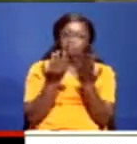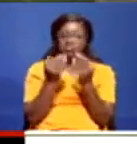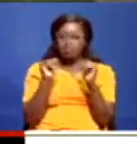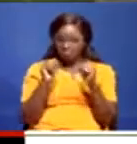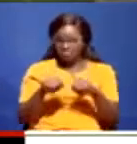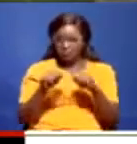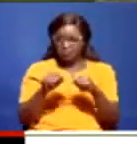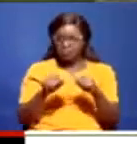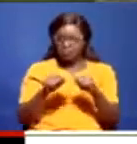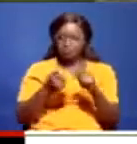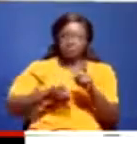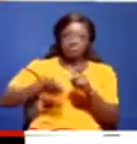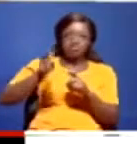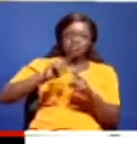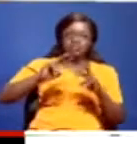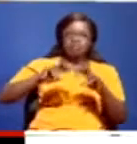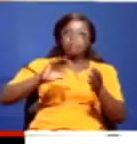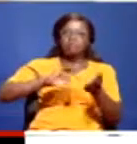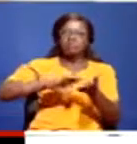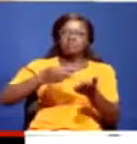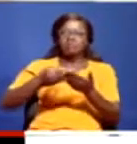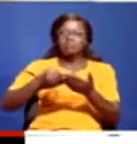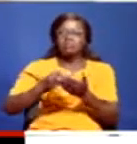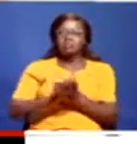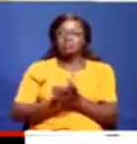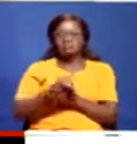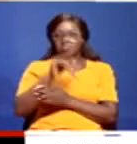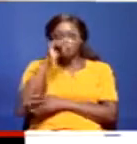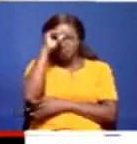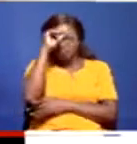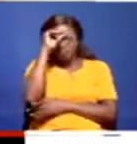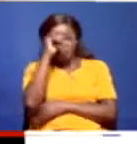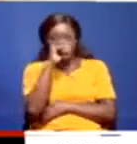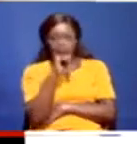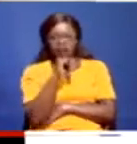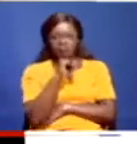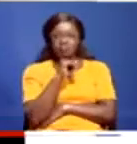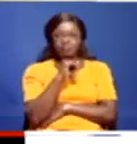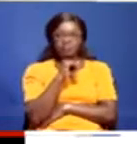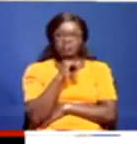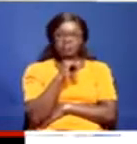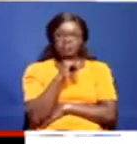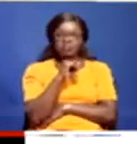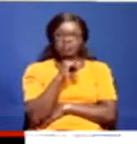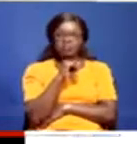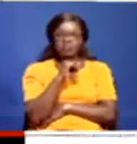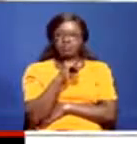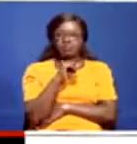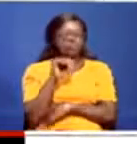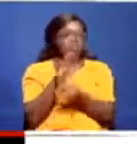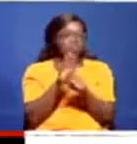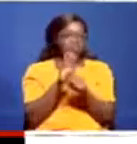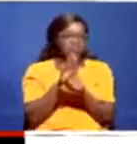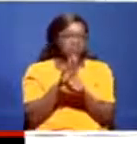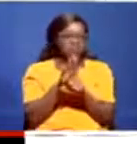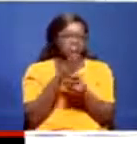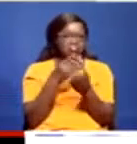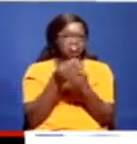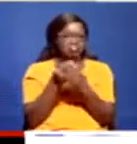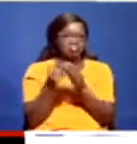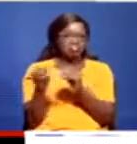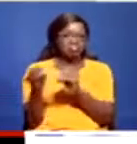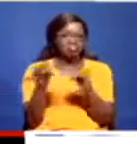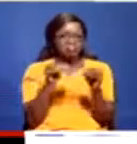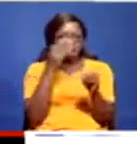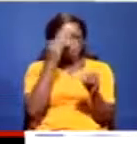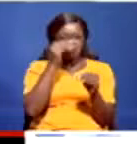of increasing research funding. The government put in so much money, maybe because the resources may